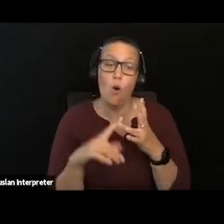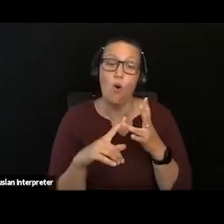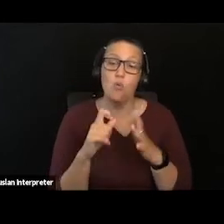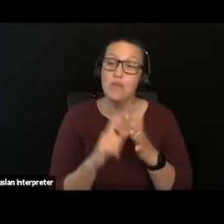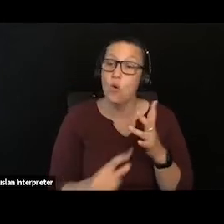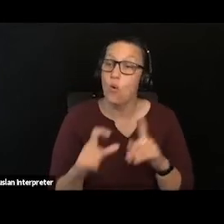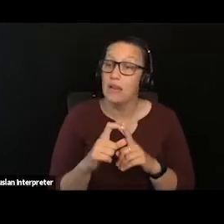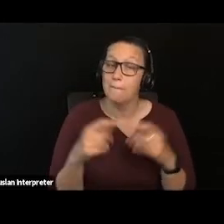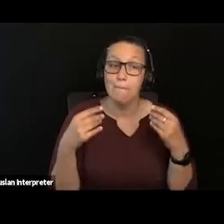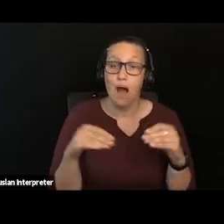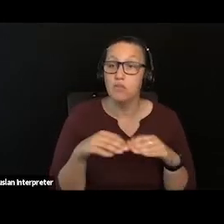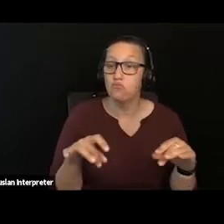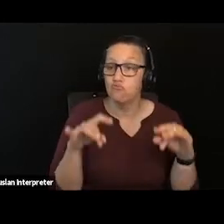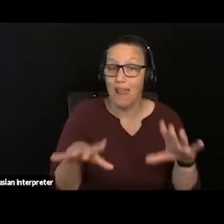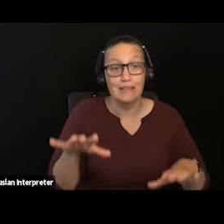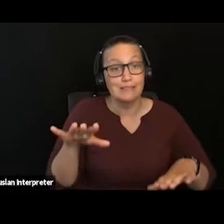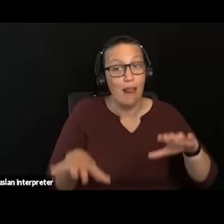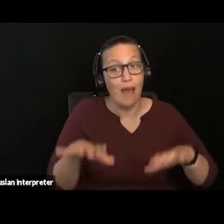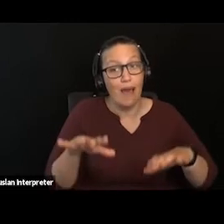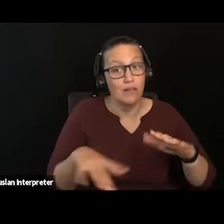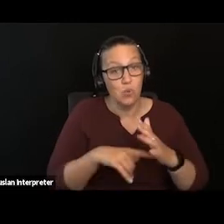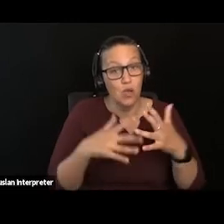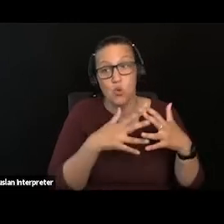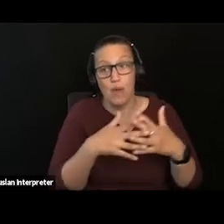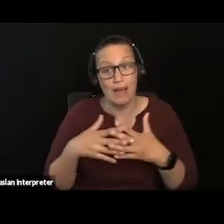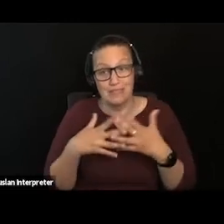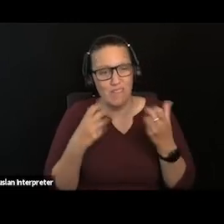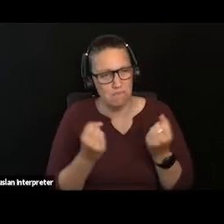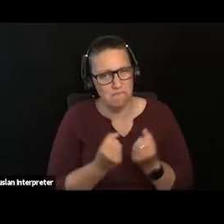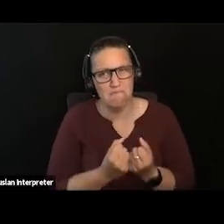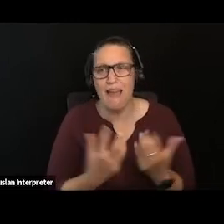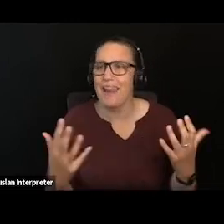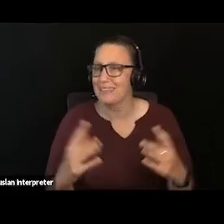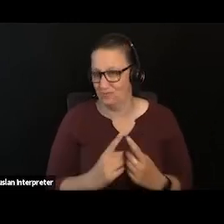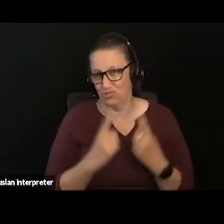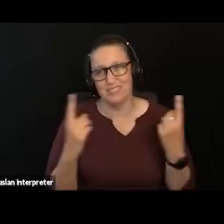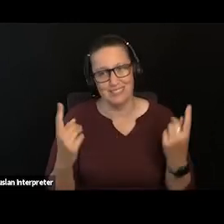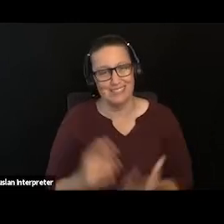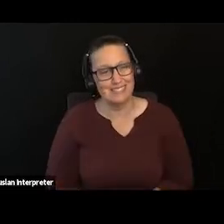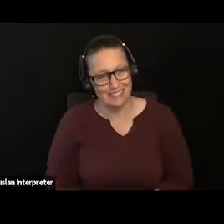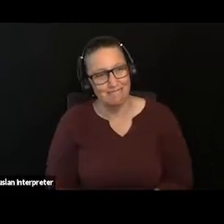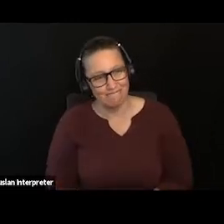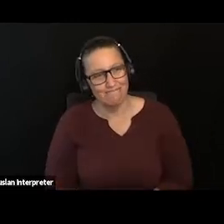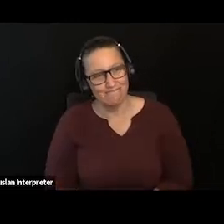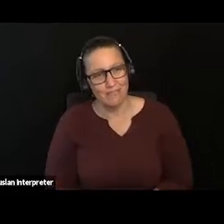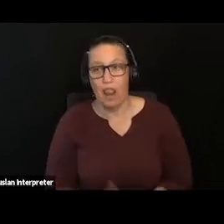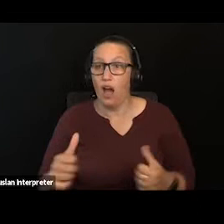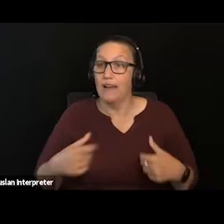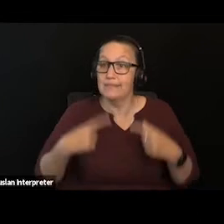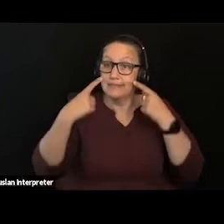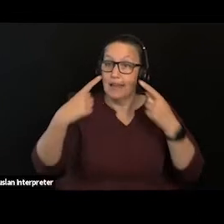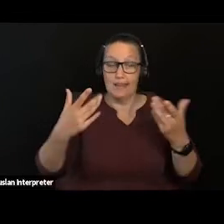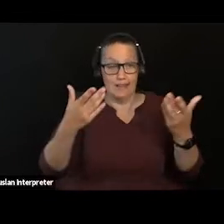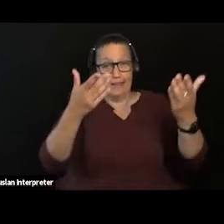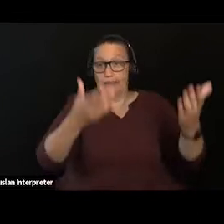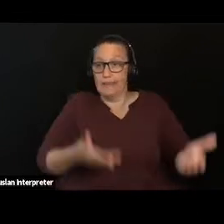some similarities to the US, but there are many differences. And hopefully, as I've presented here,